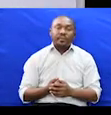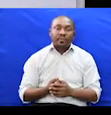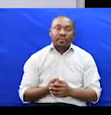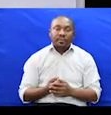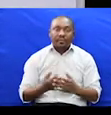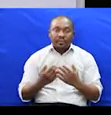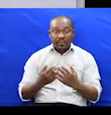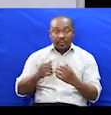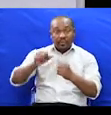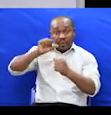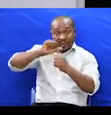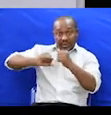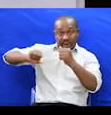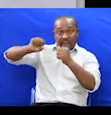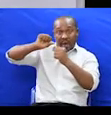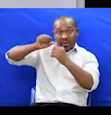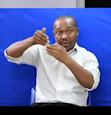of the atom,